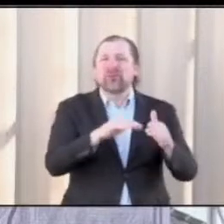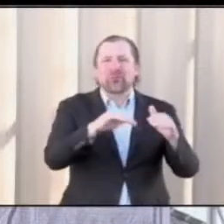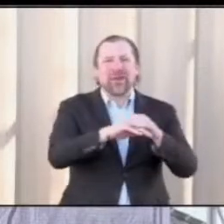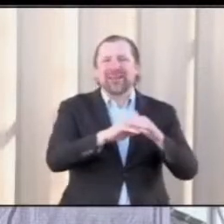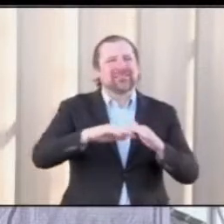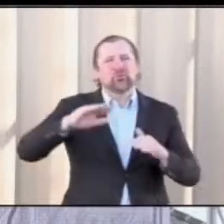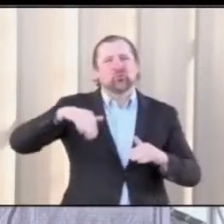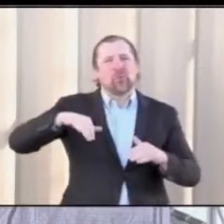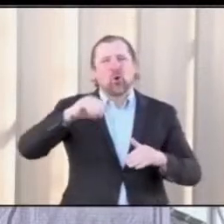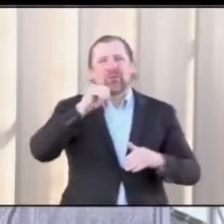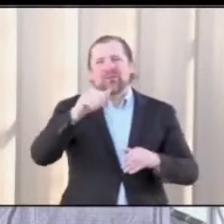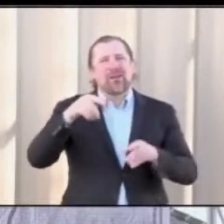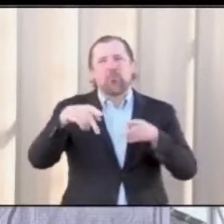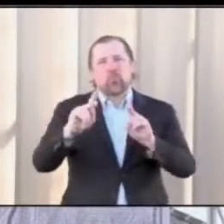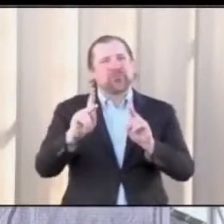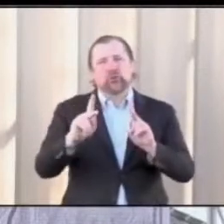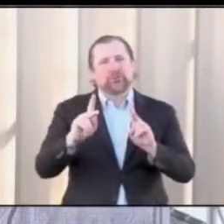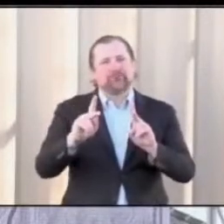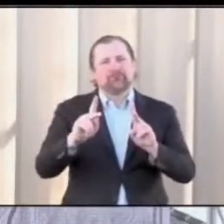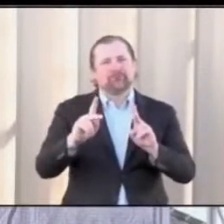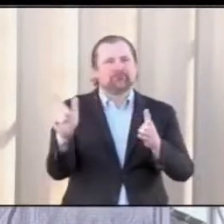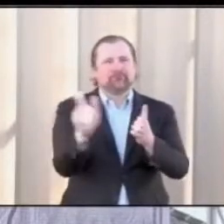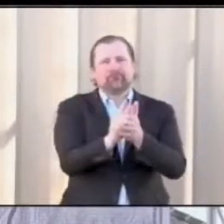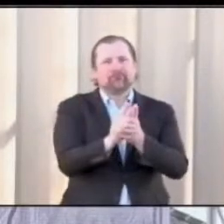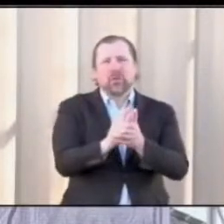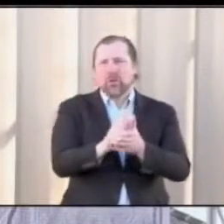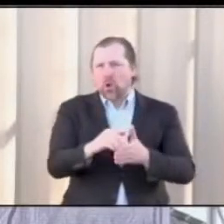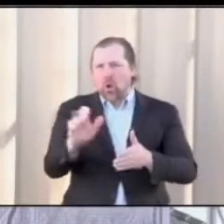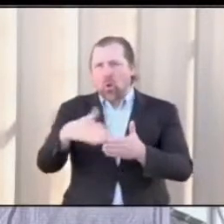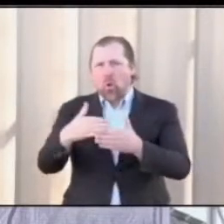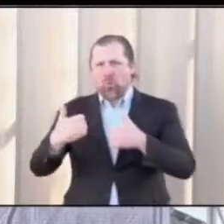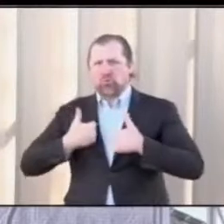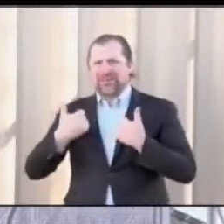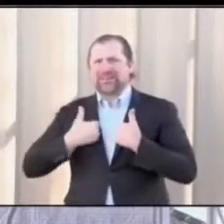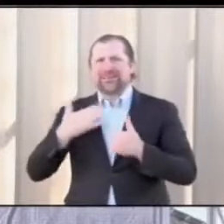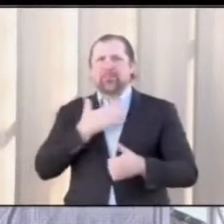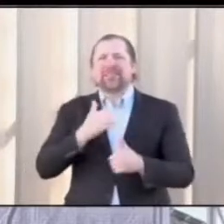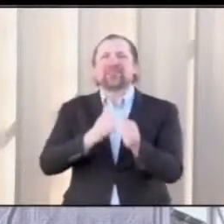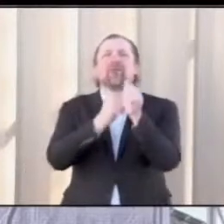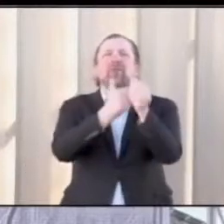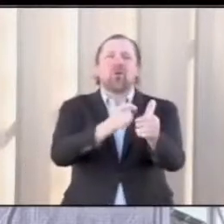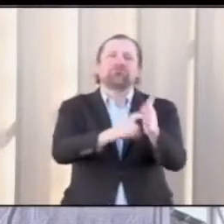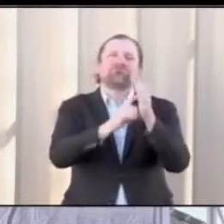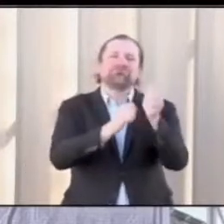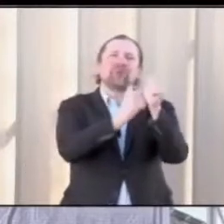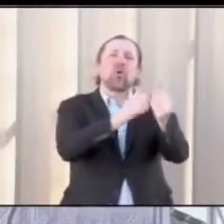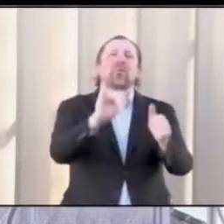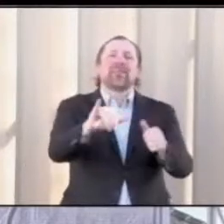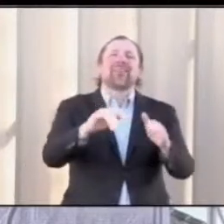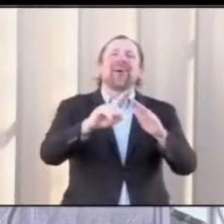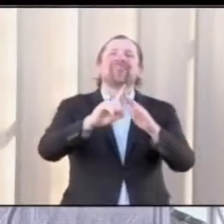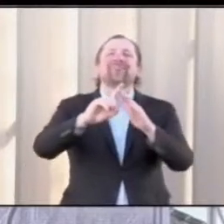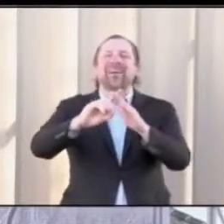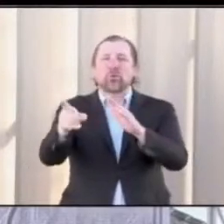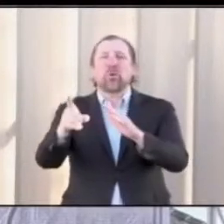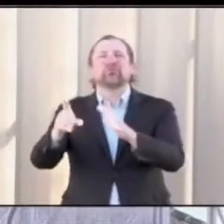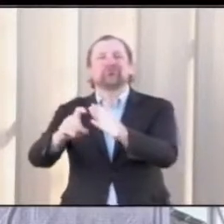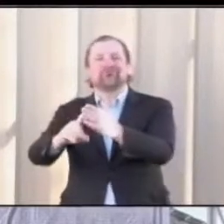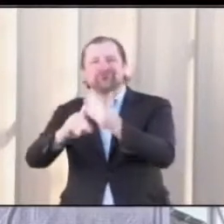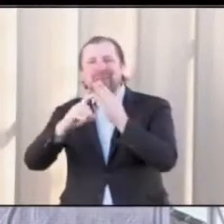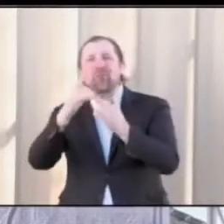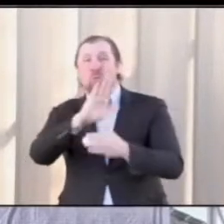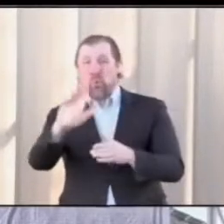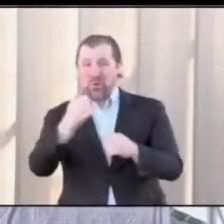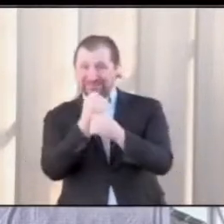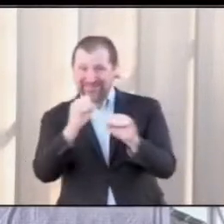not permitted at this time. We urge all residents to adhere to the evacuation orders for their safety and the safety of the